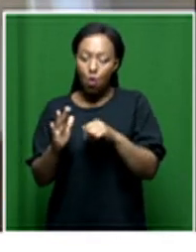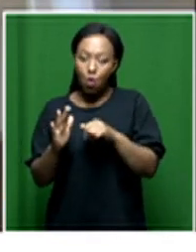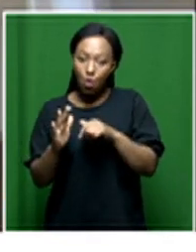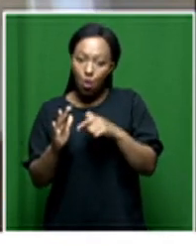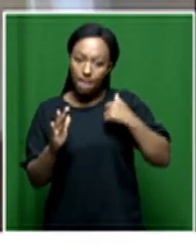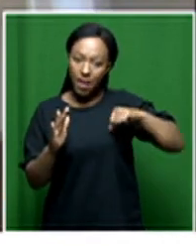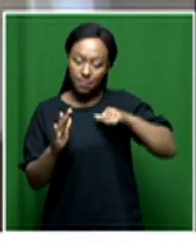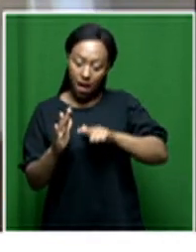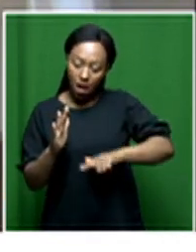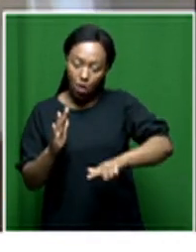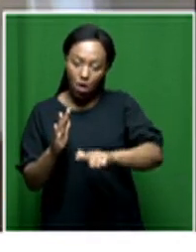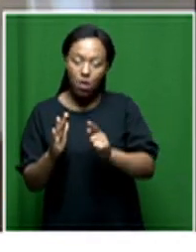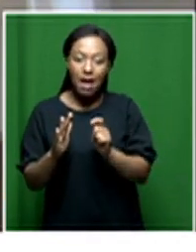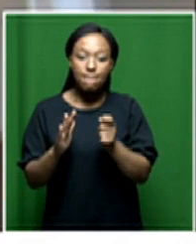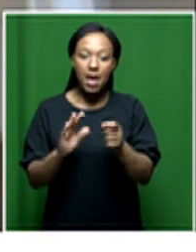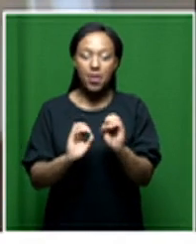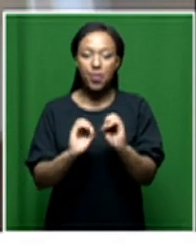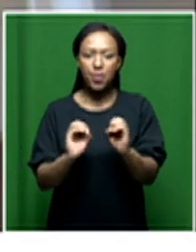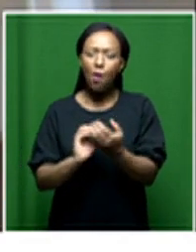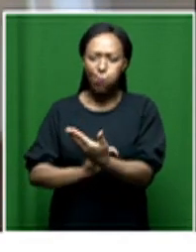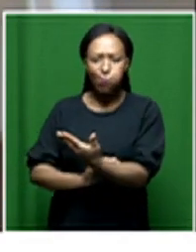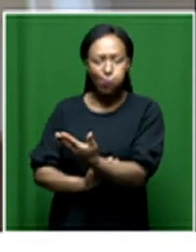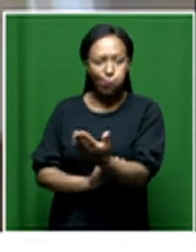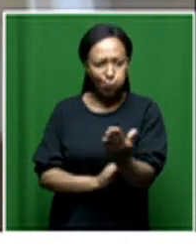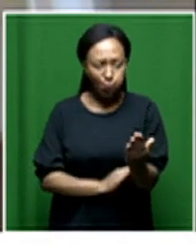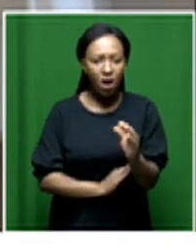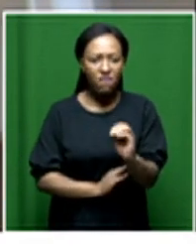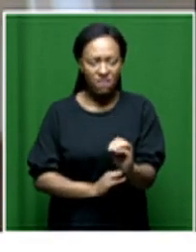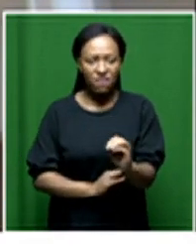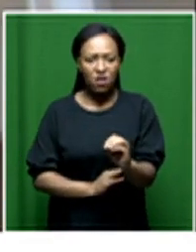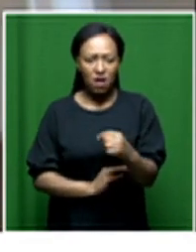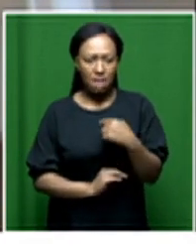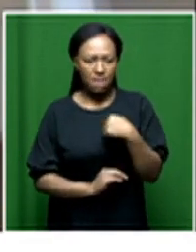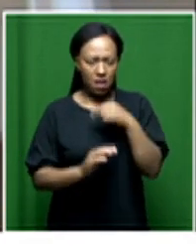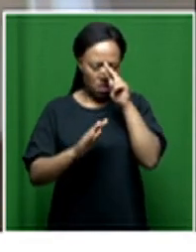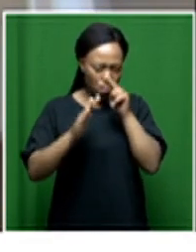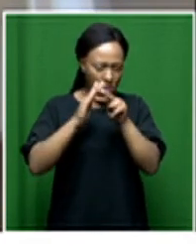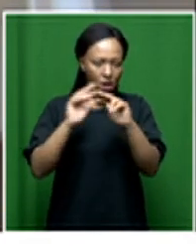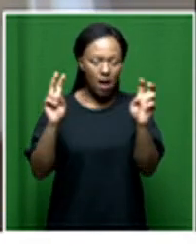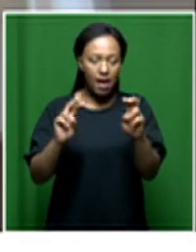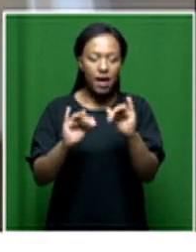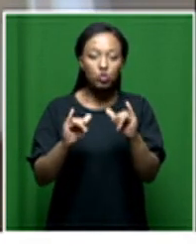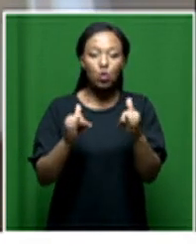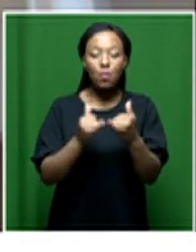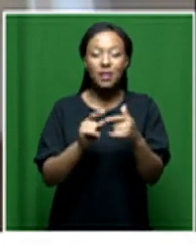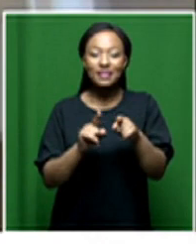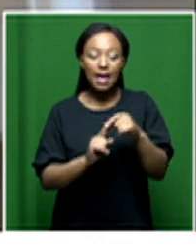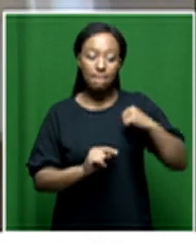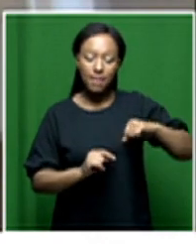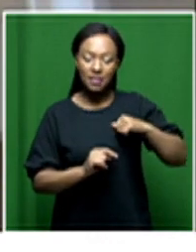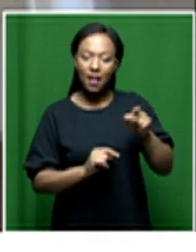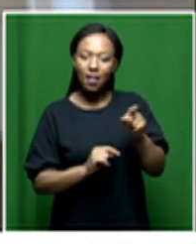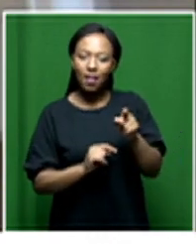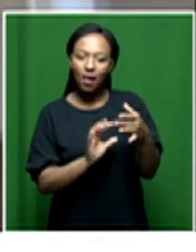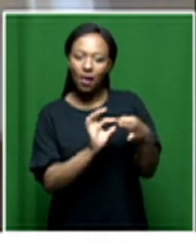non-payment in municipalities, is imminent, in the sense that I'm predicting that Eskom and municipalities